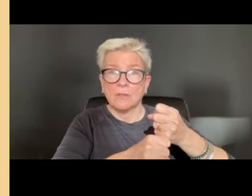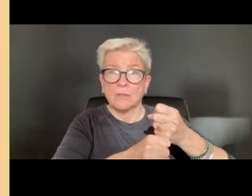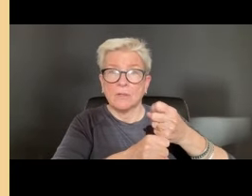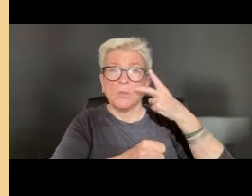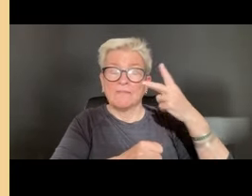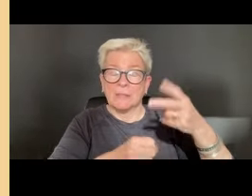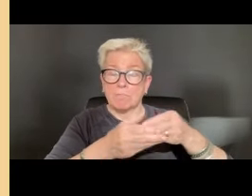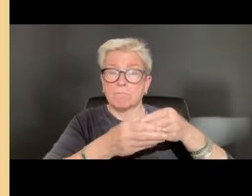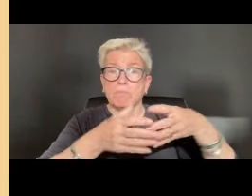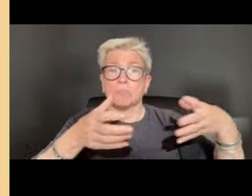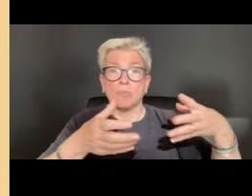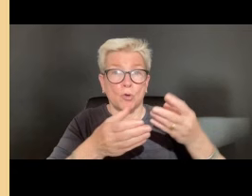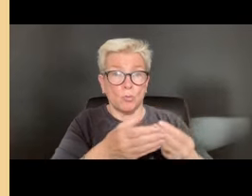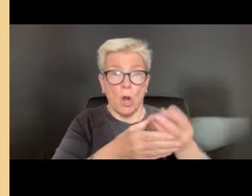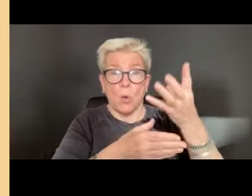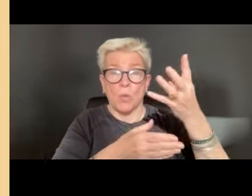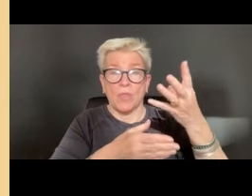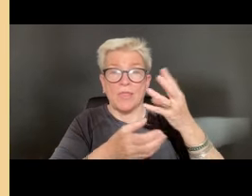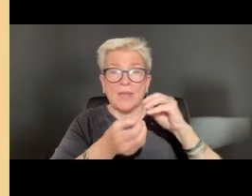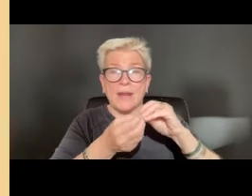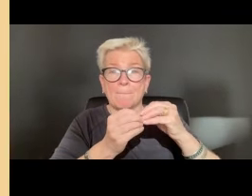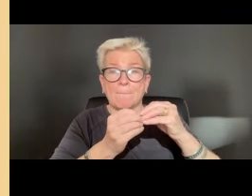growth.